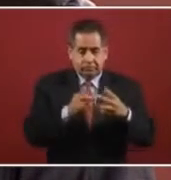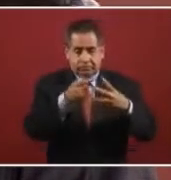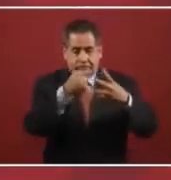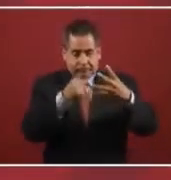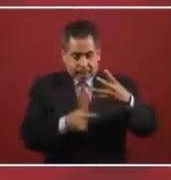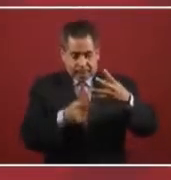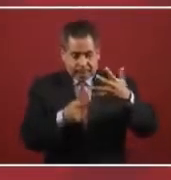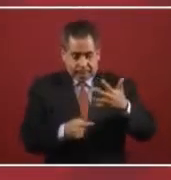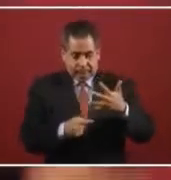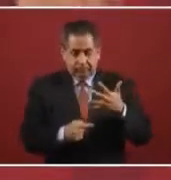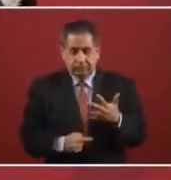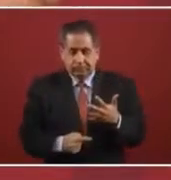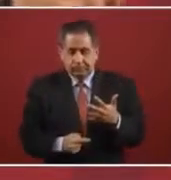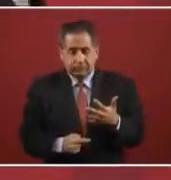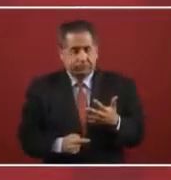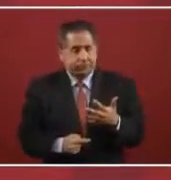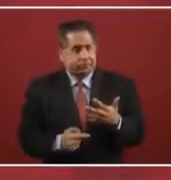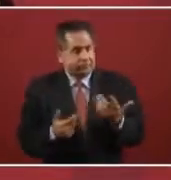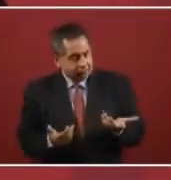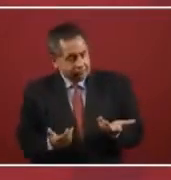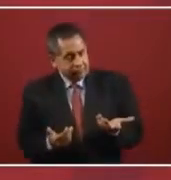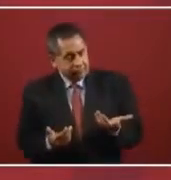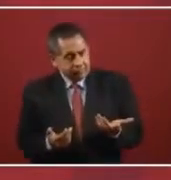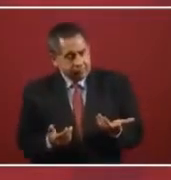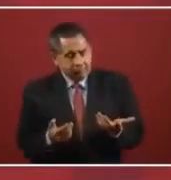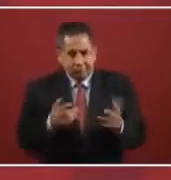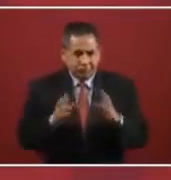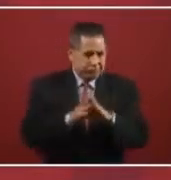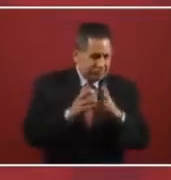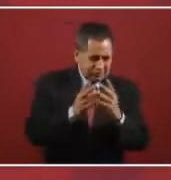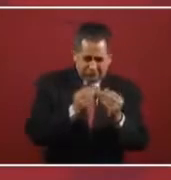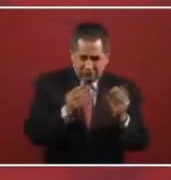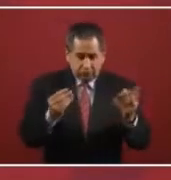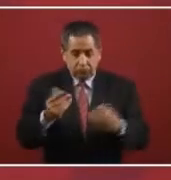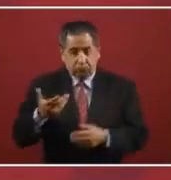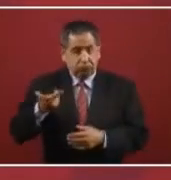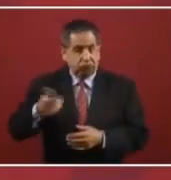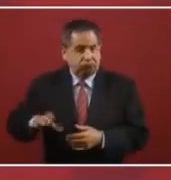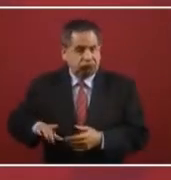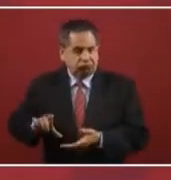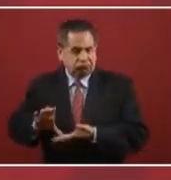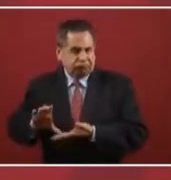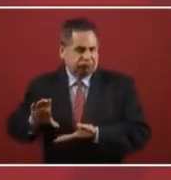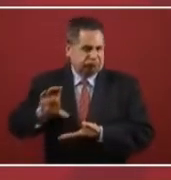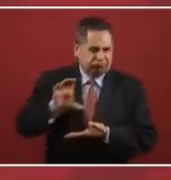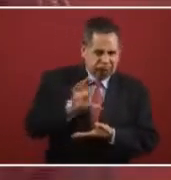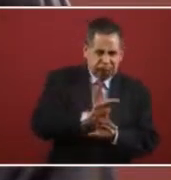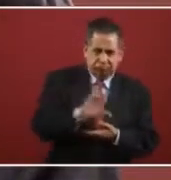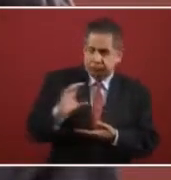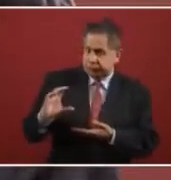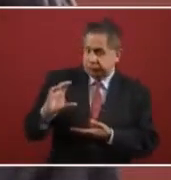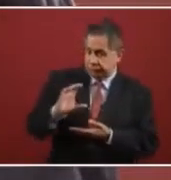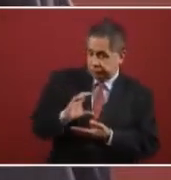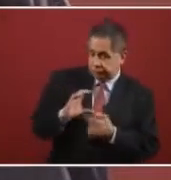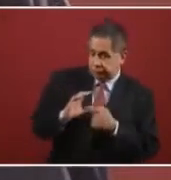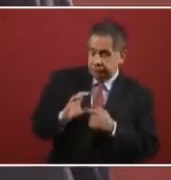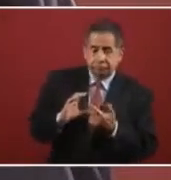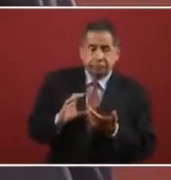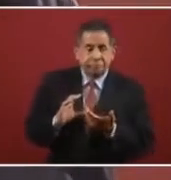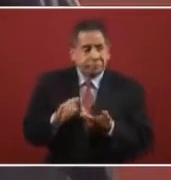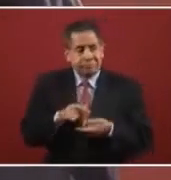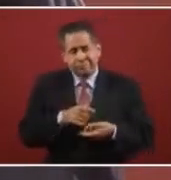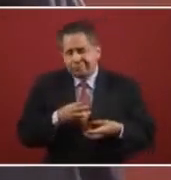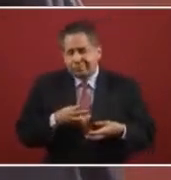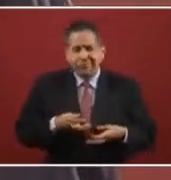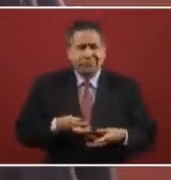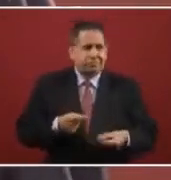of the union. Cuando se tenía mucho dinero, and when you had a lot of money, que fue cuando más dinero